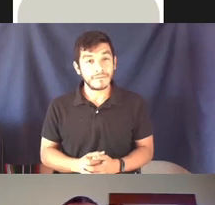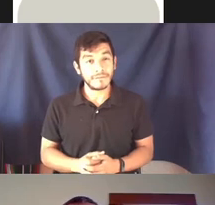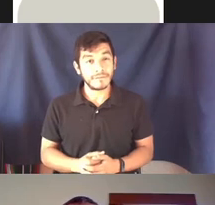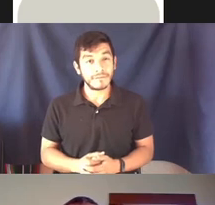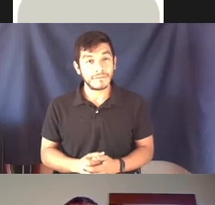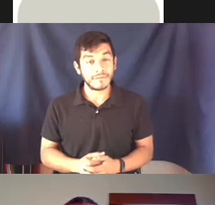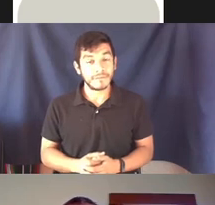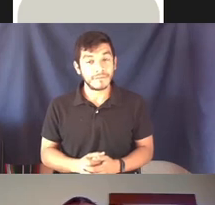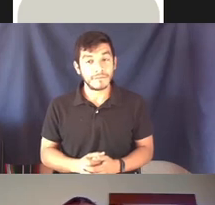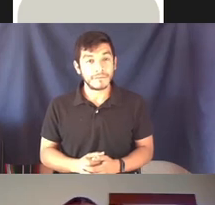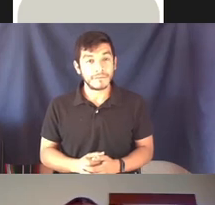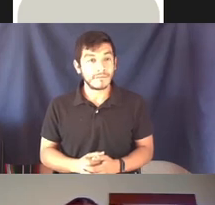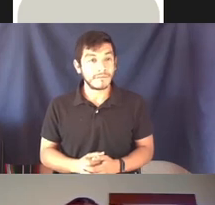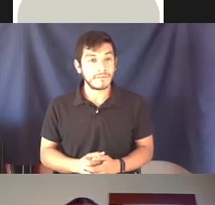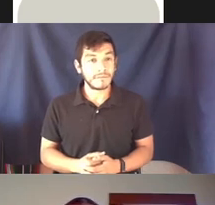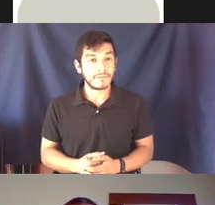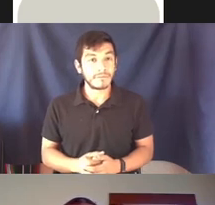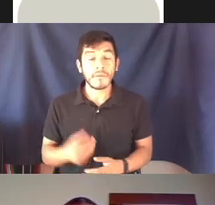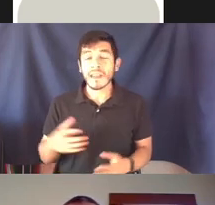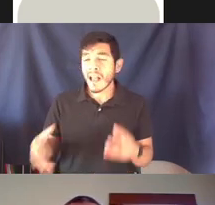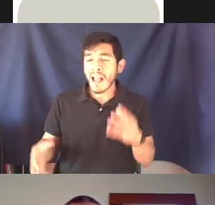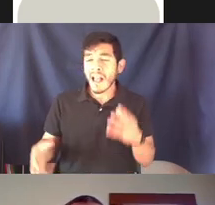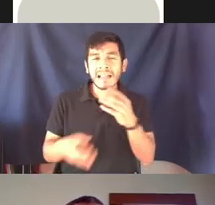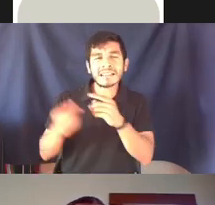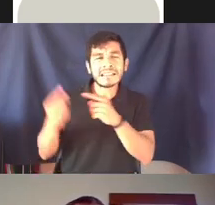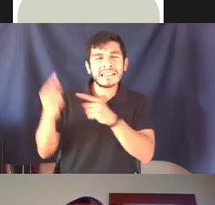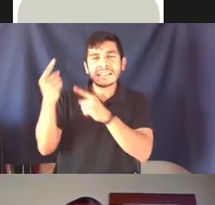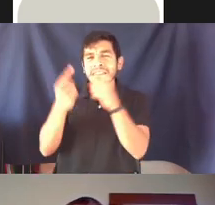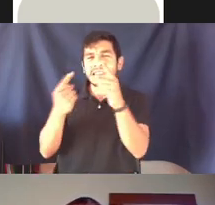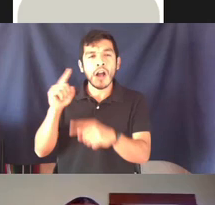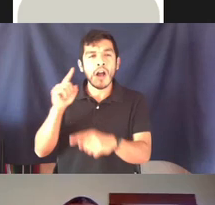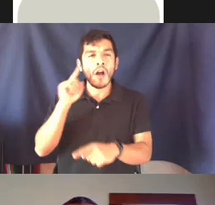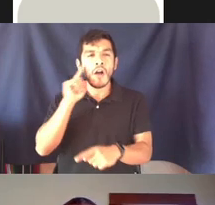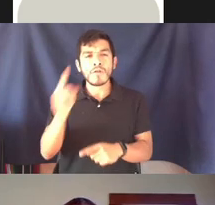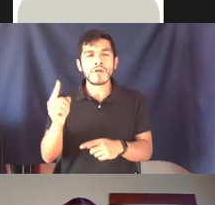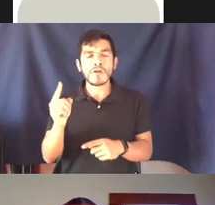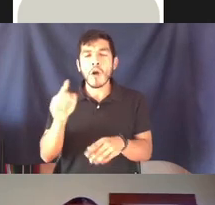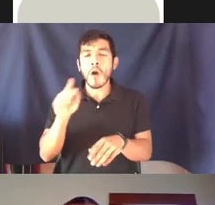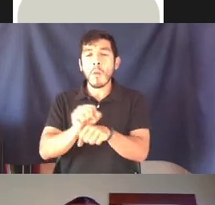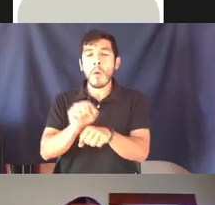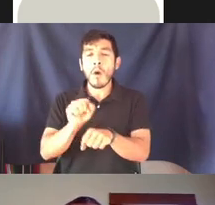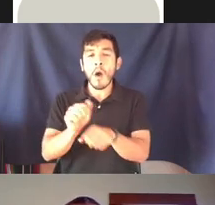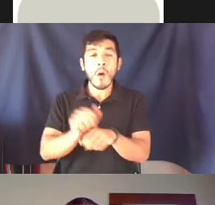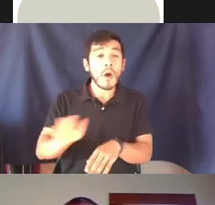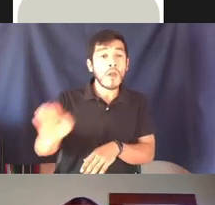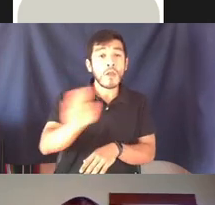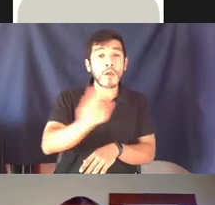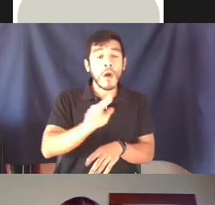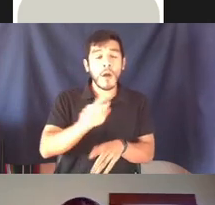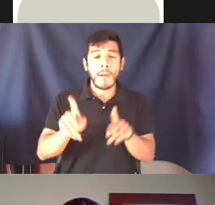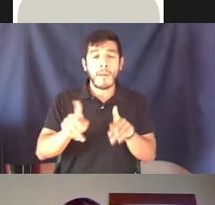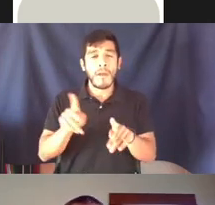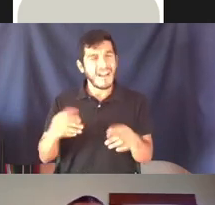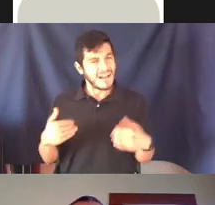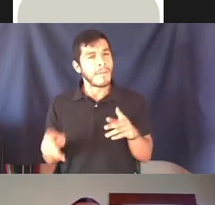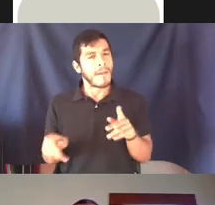So I think additional considerations for working with your population of young people with disabilities. I don't